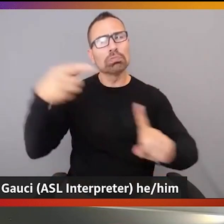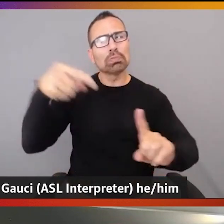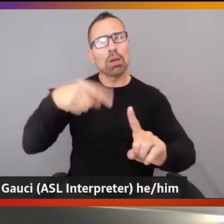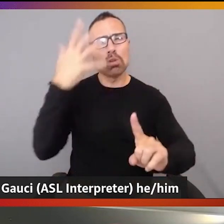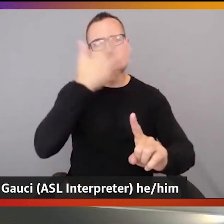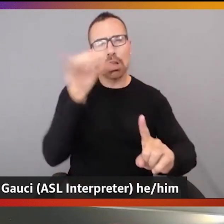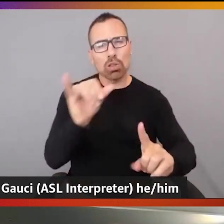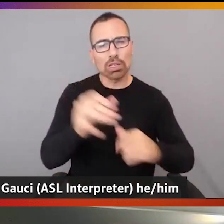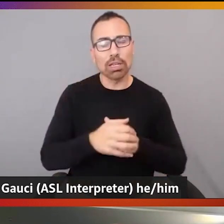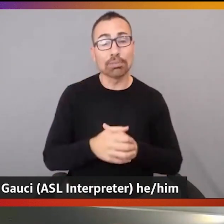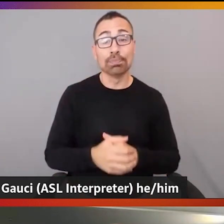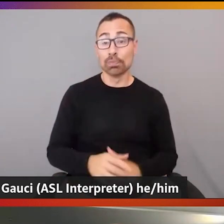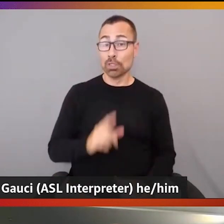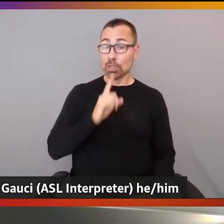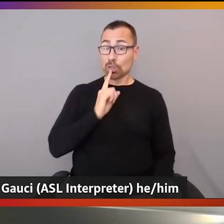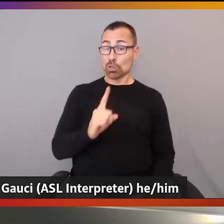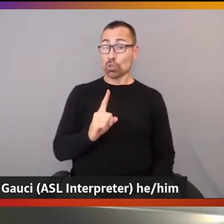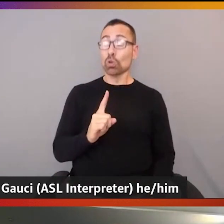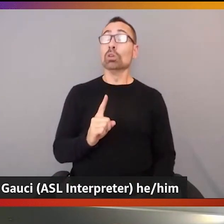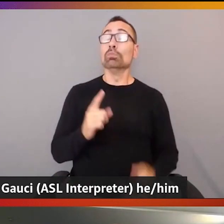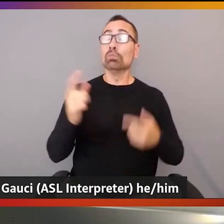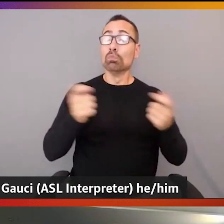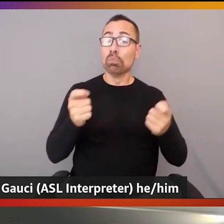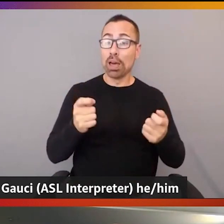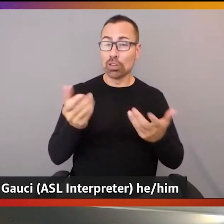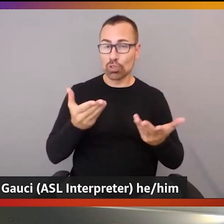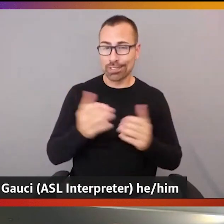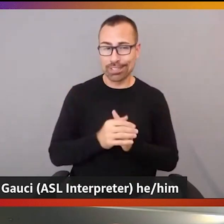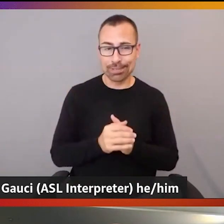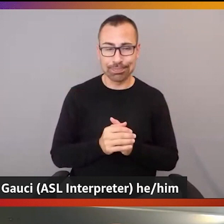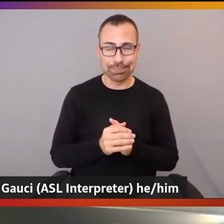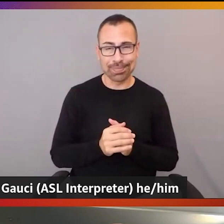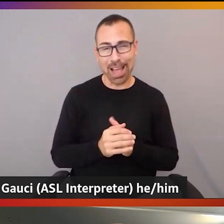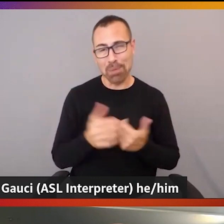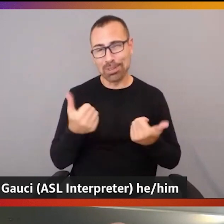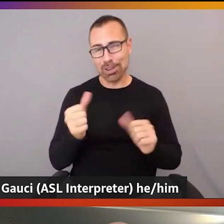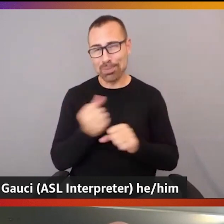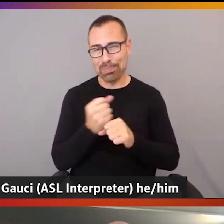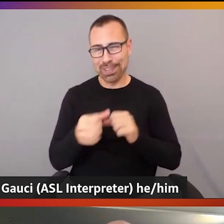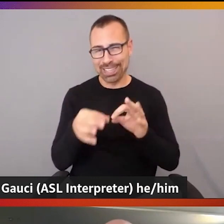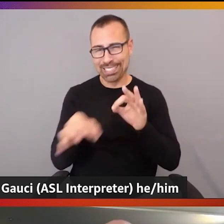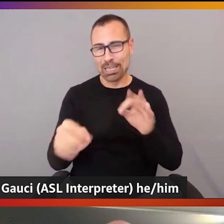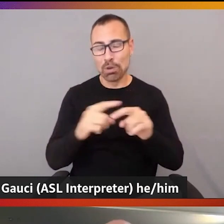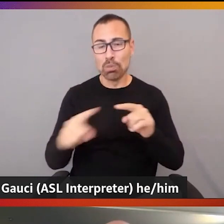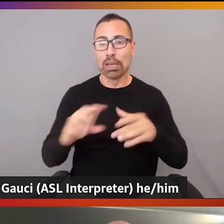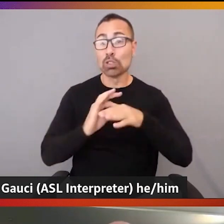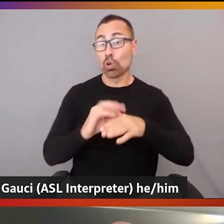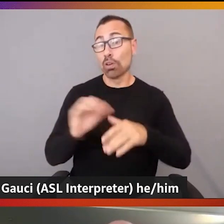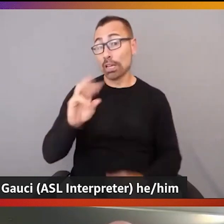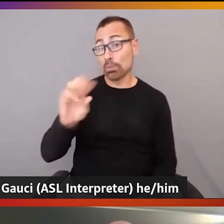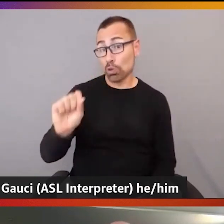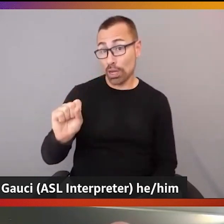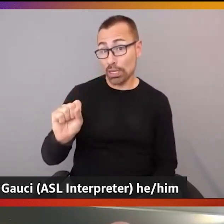is really, I'm probably oversimplifying things, but it's the core of what AWS is, right? We offer managed services